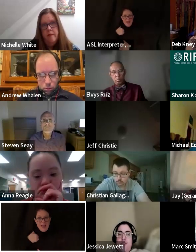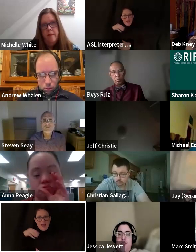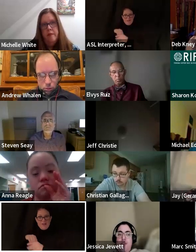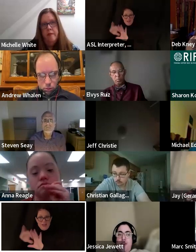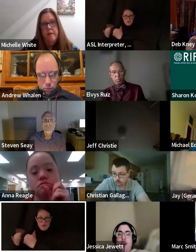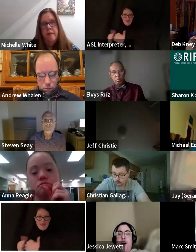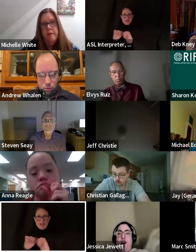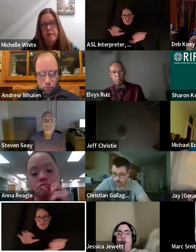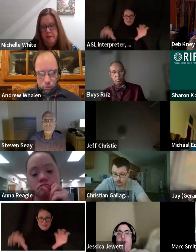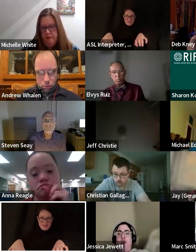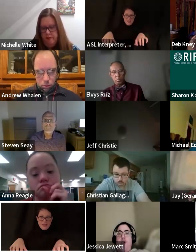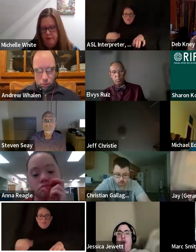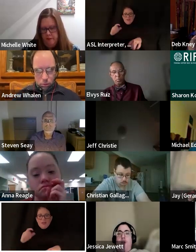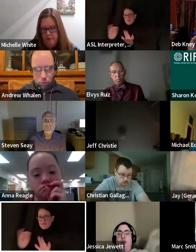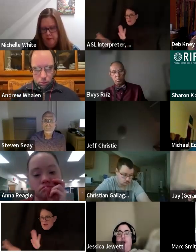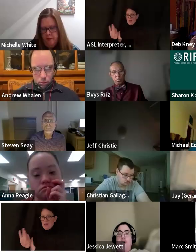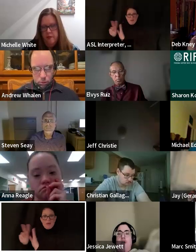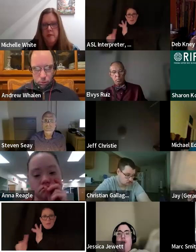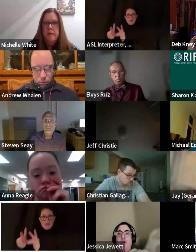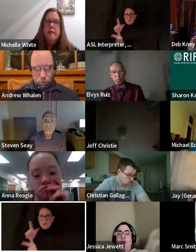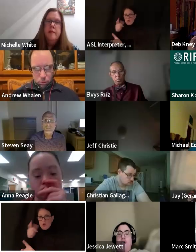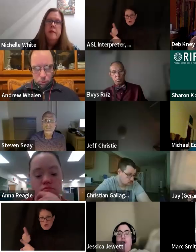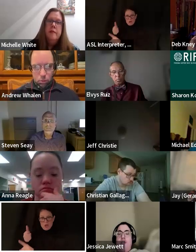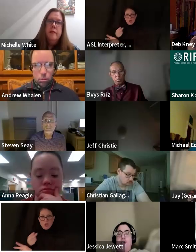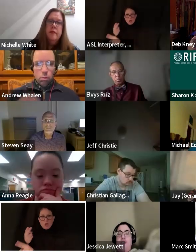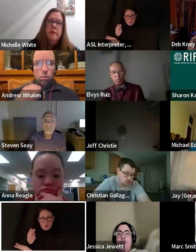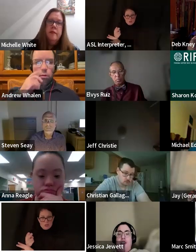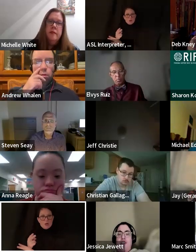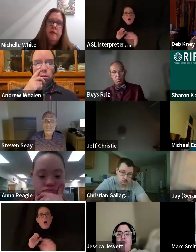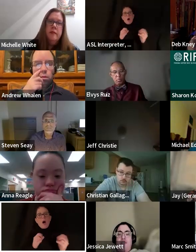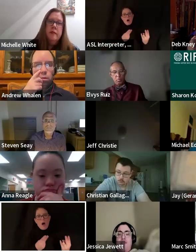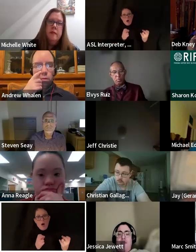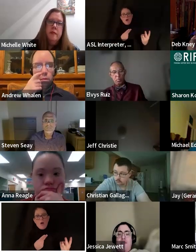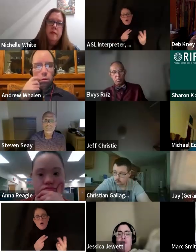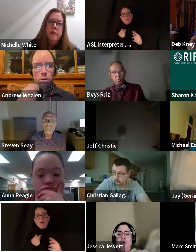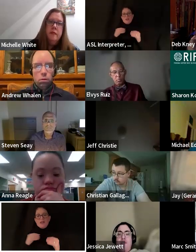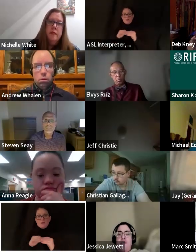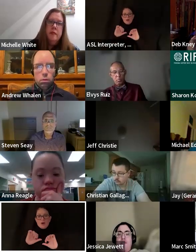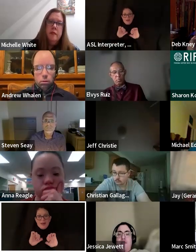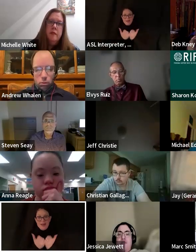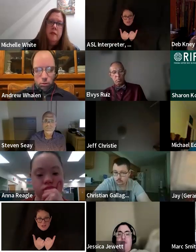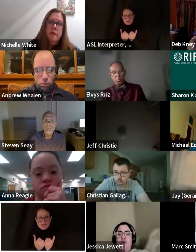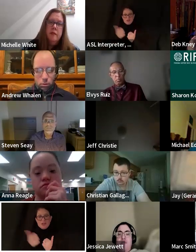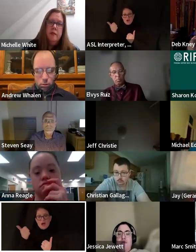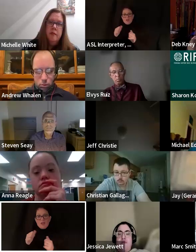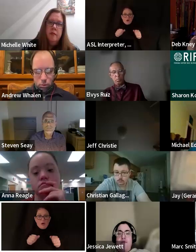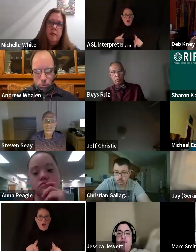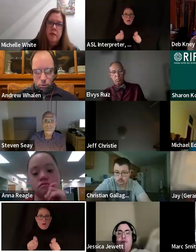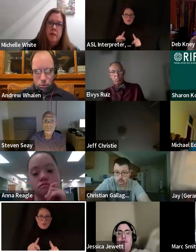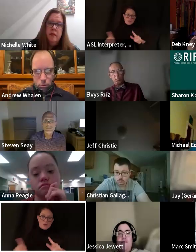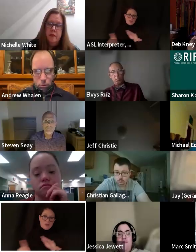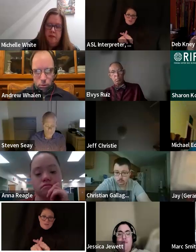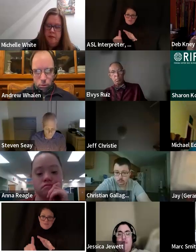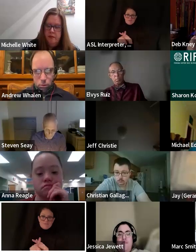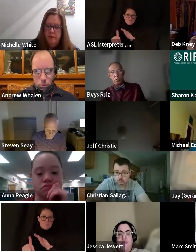their agency. So they've already identified who they're using. So Oh, as okay. more agencies or other opportunities